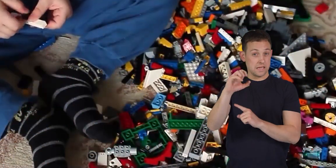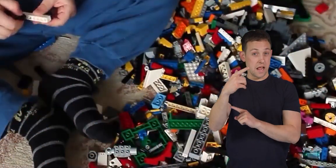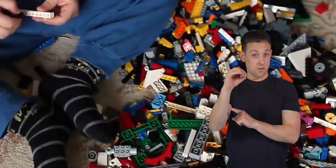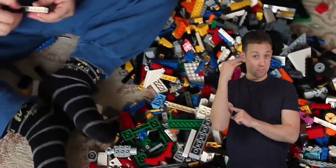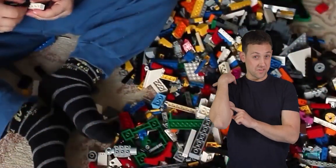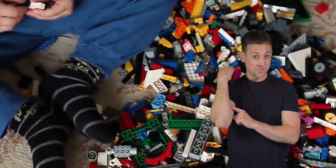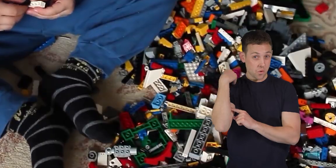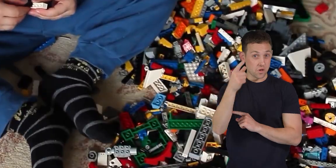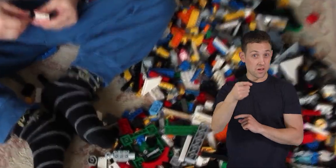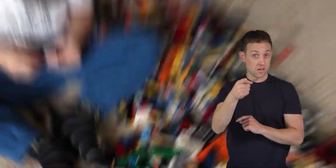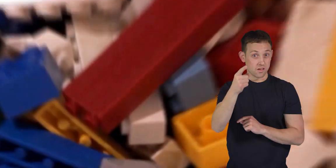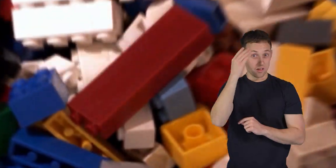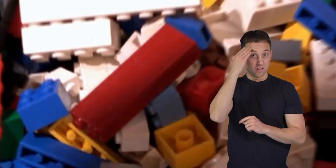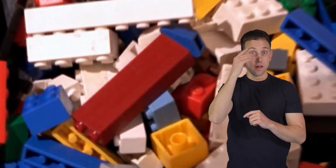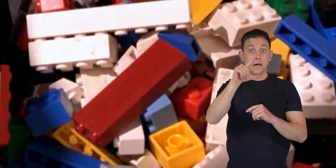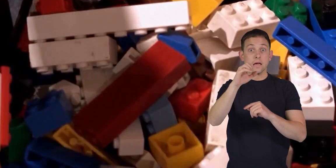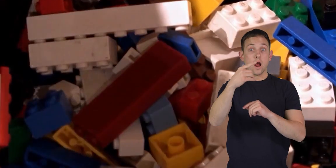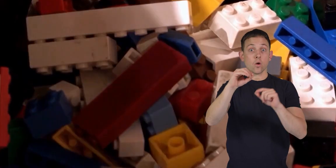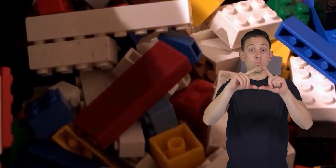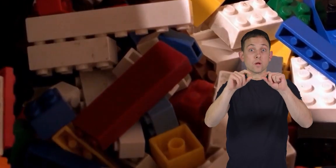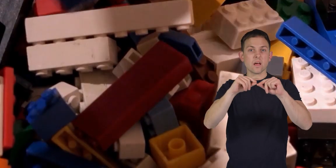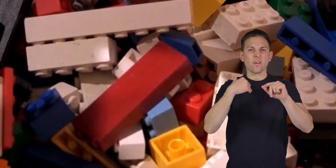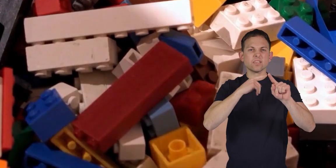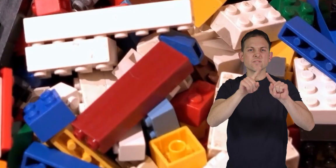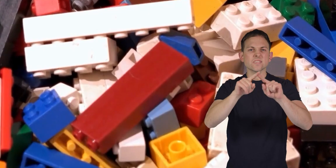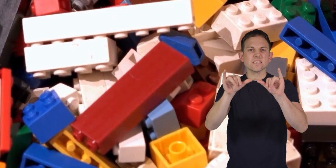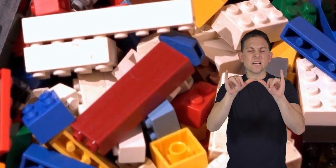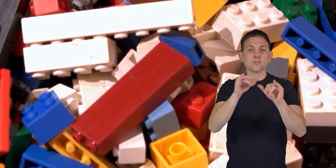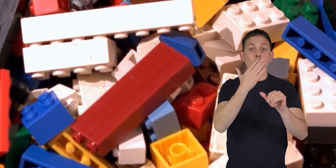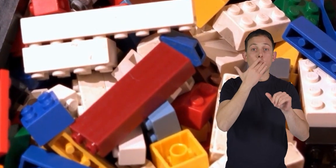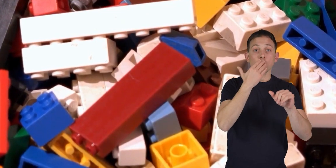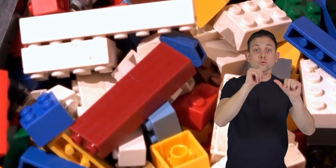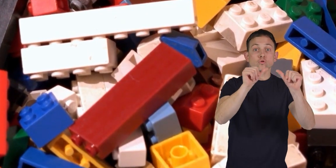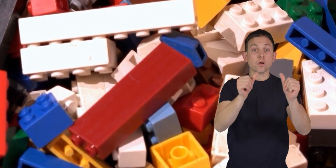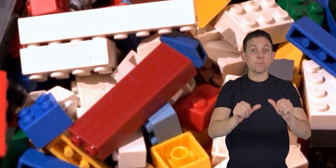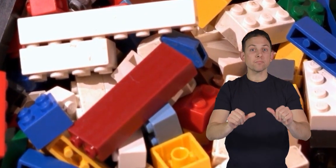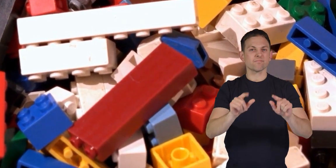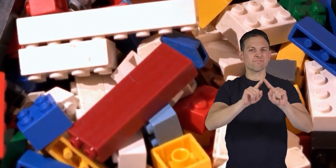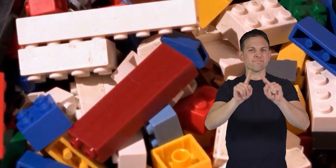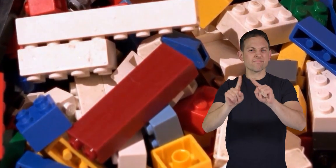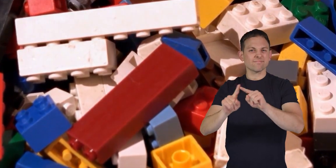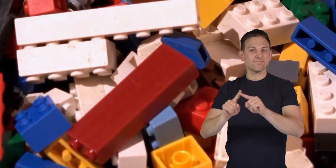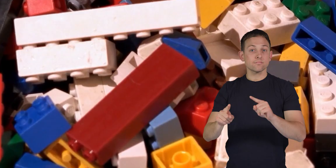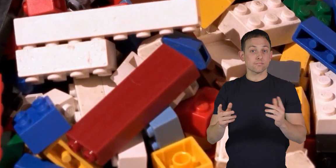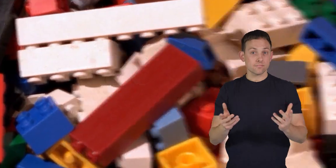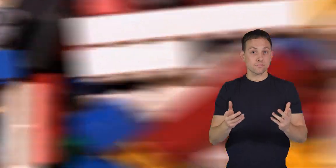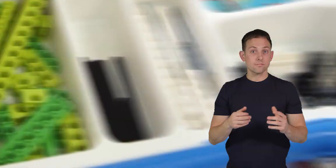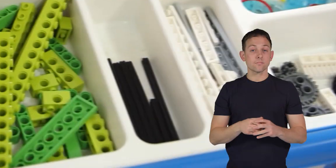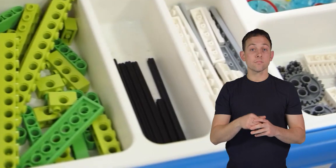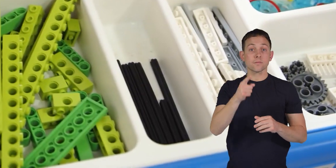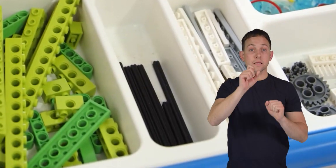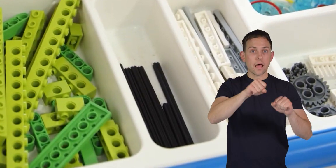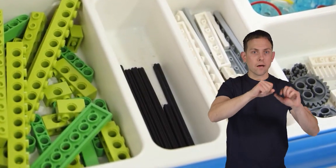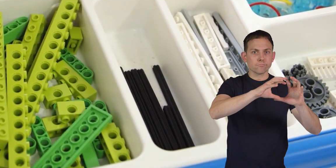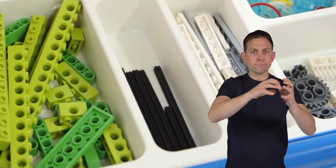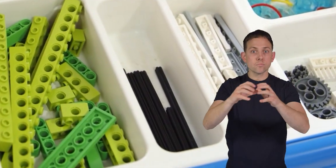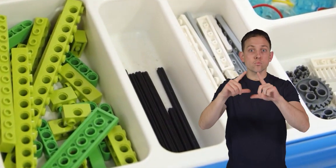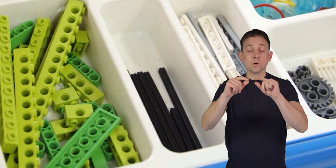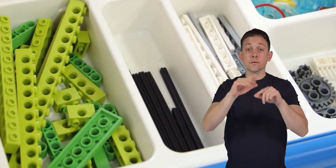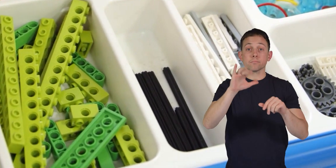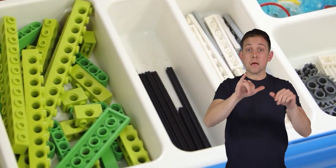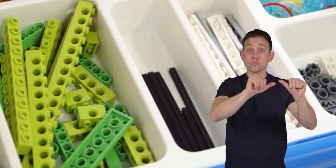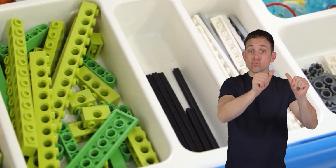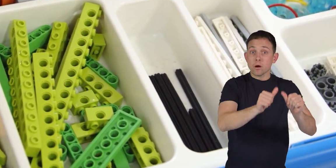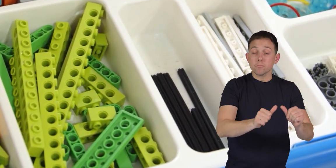with Legos before? Lego bricks come in different colors, shapes, and sizes. You can classify